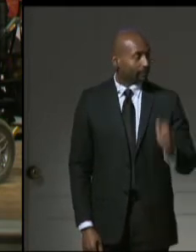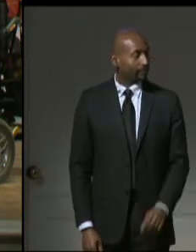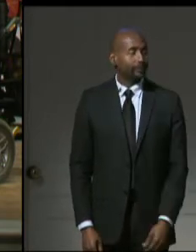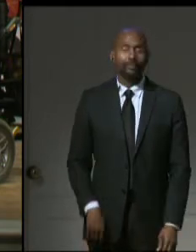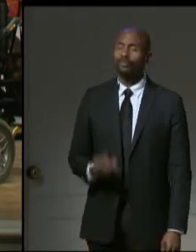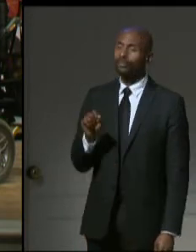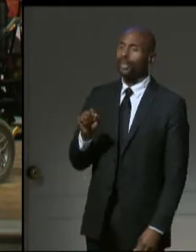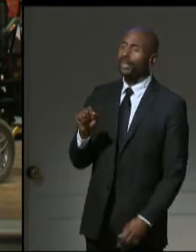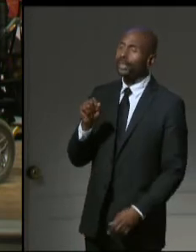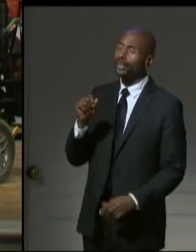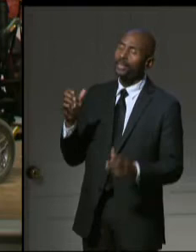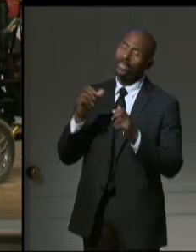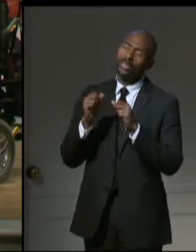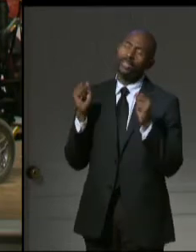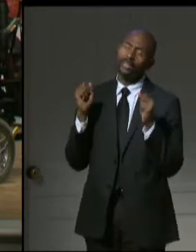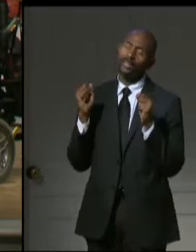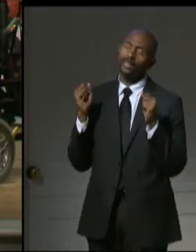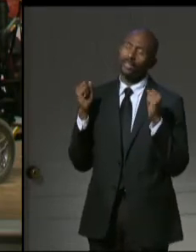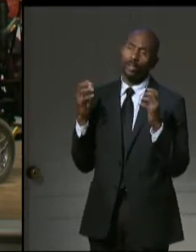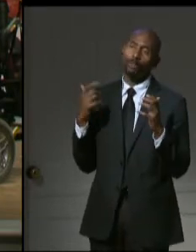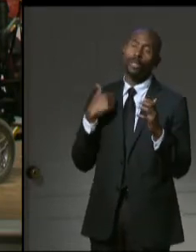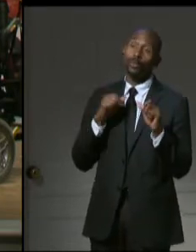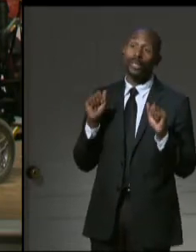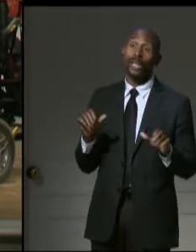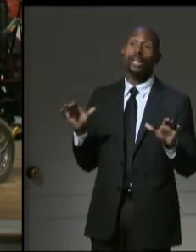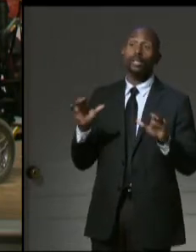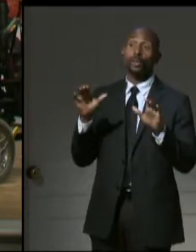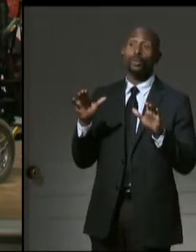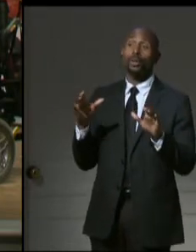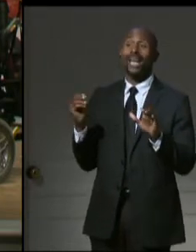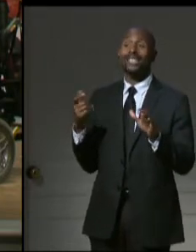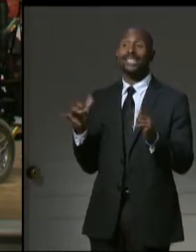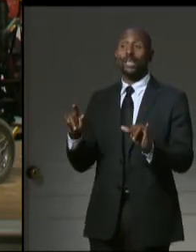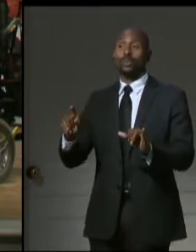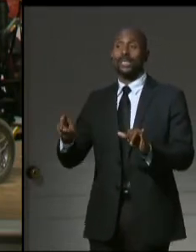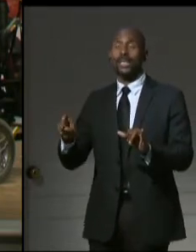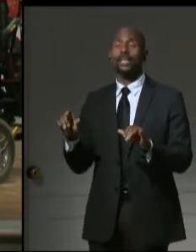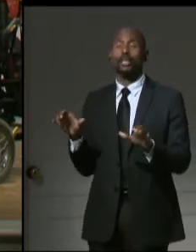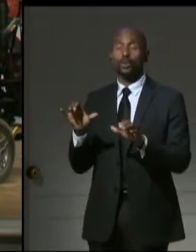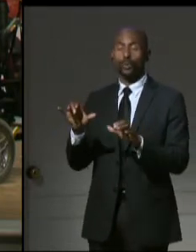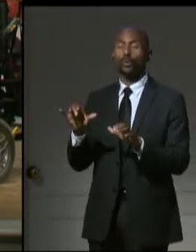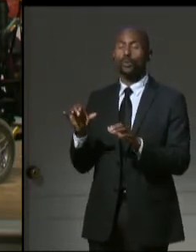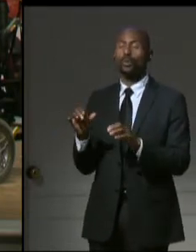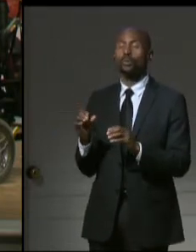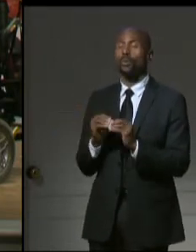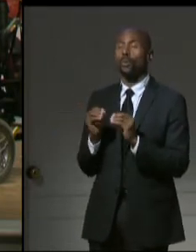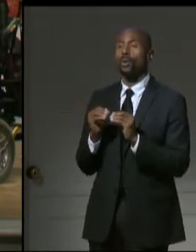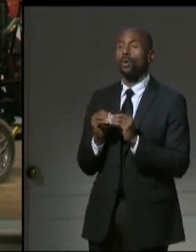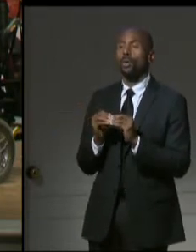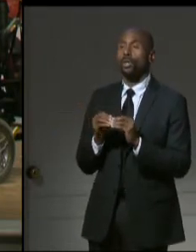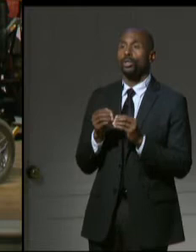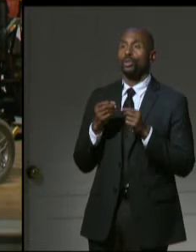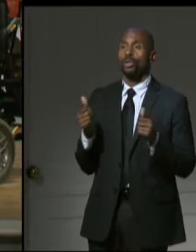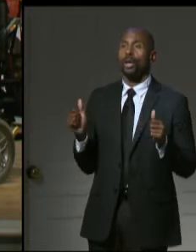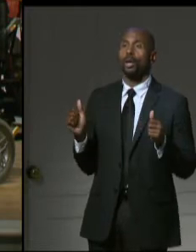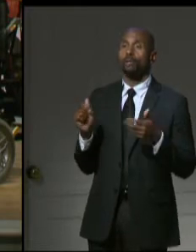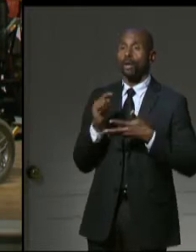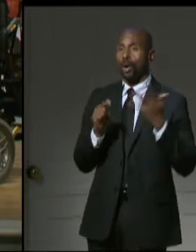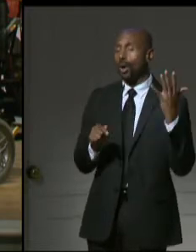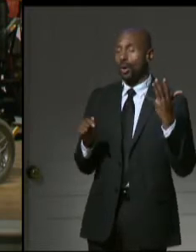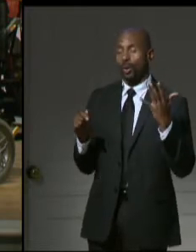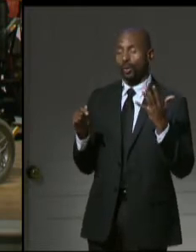Yeah, there's so much that we could do and still need to do, right, to solve all of these